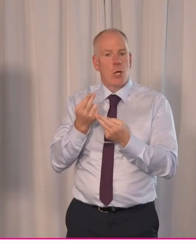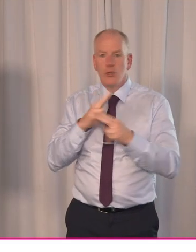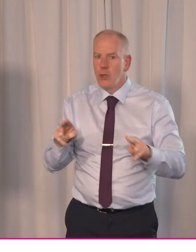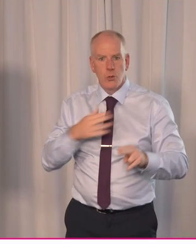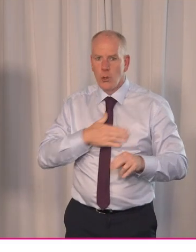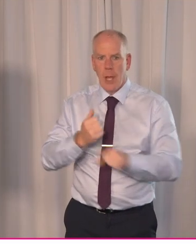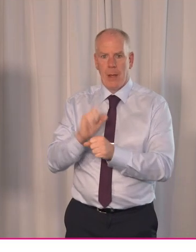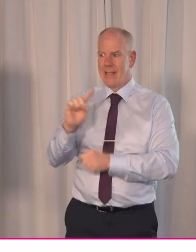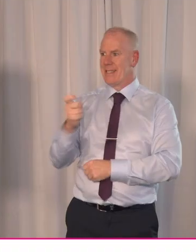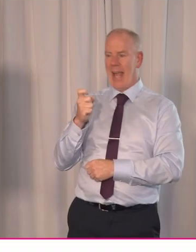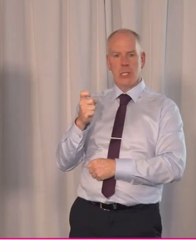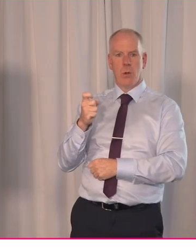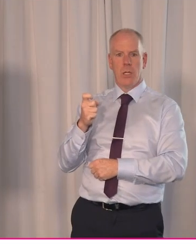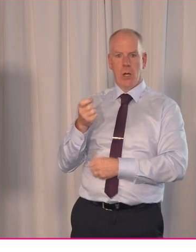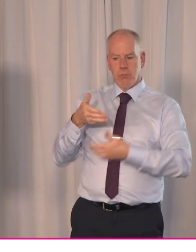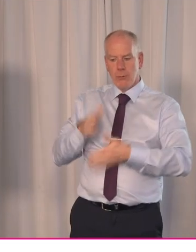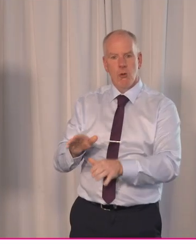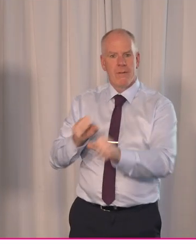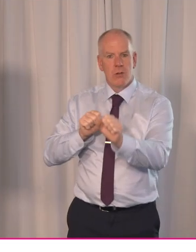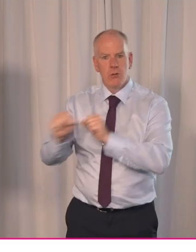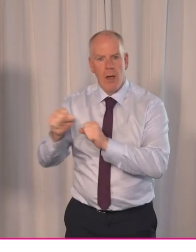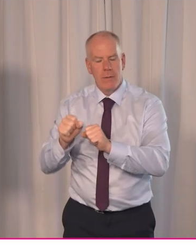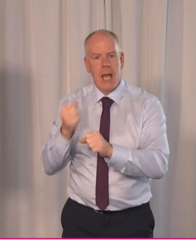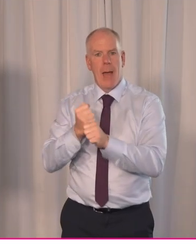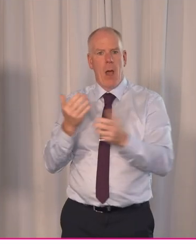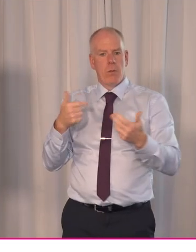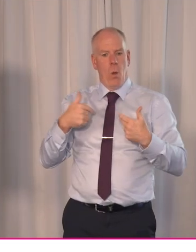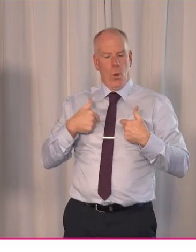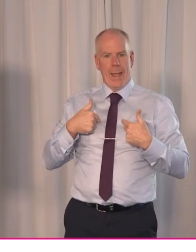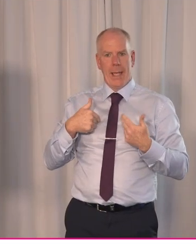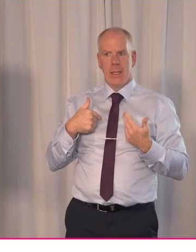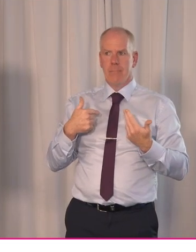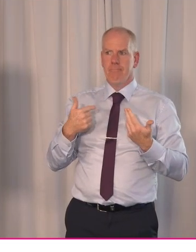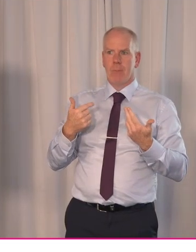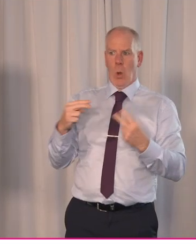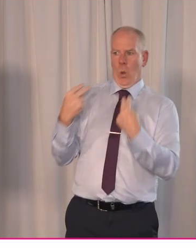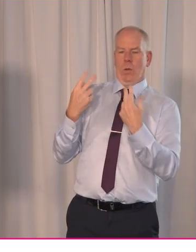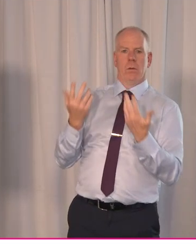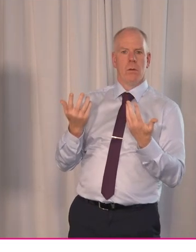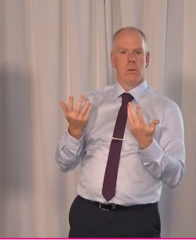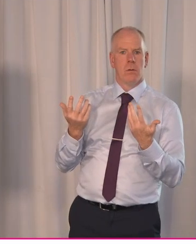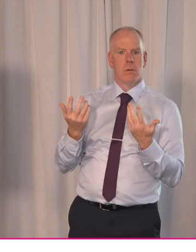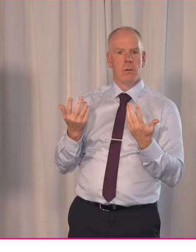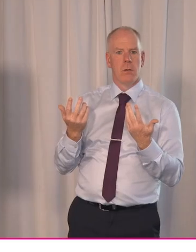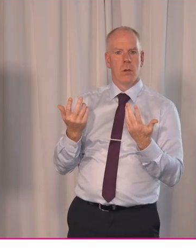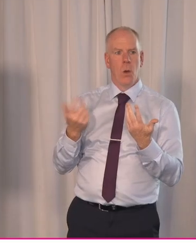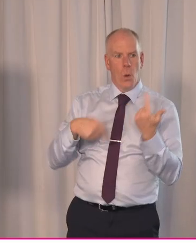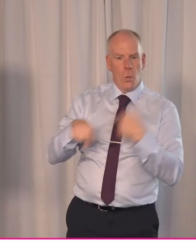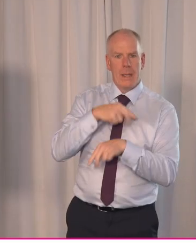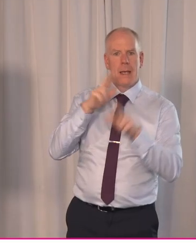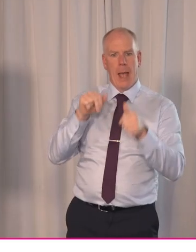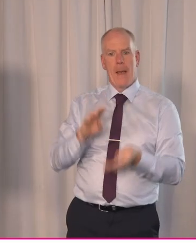reproductive services, but also about how we feel, how also we can